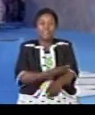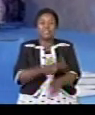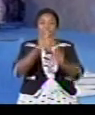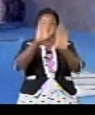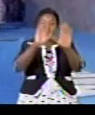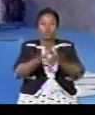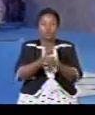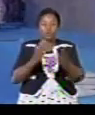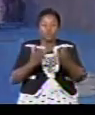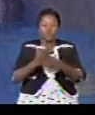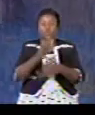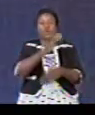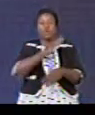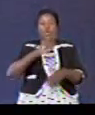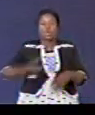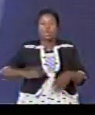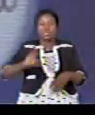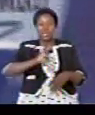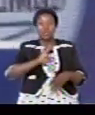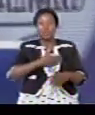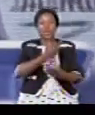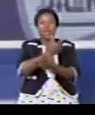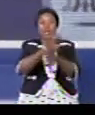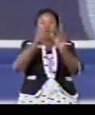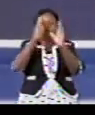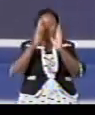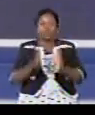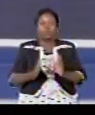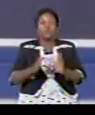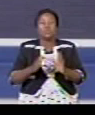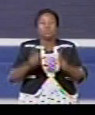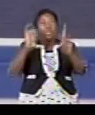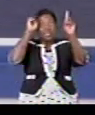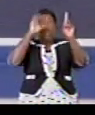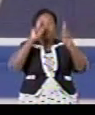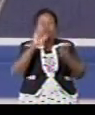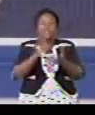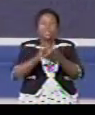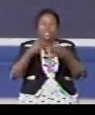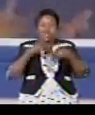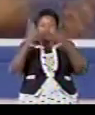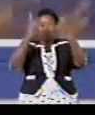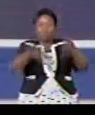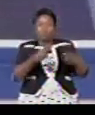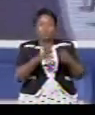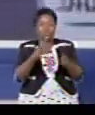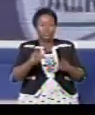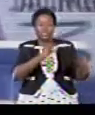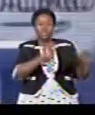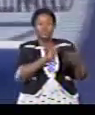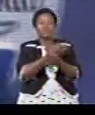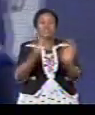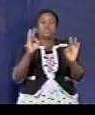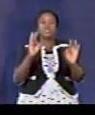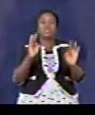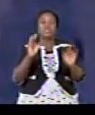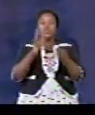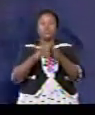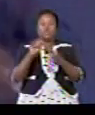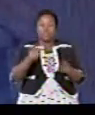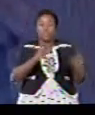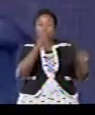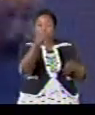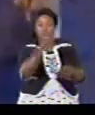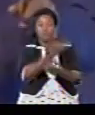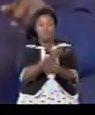through Christ, our liberator, is the one that has come to set us free, to set you